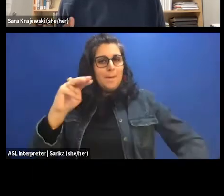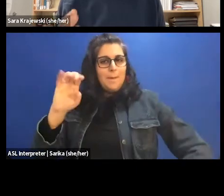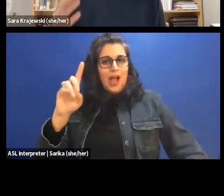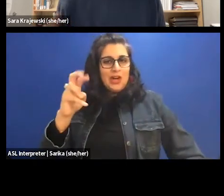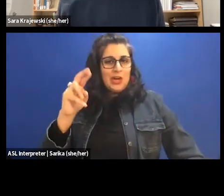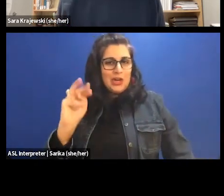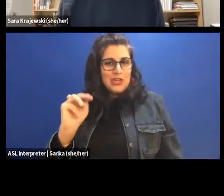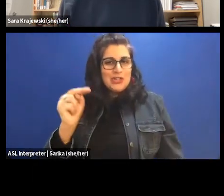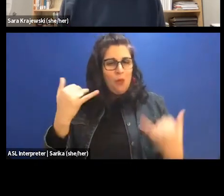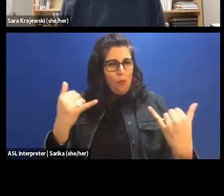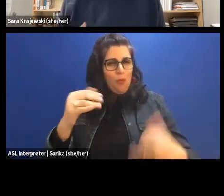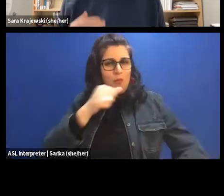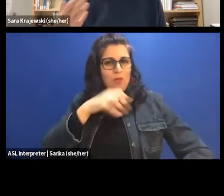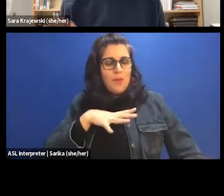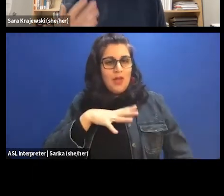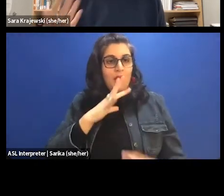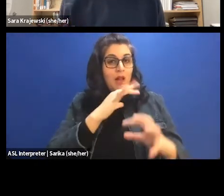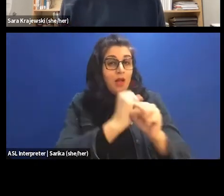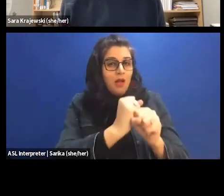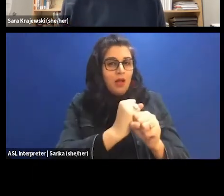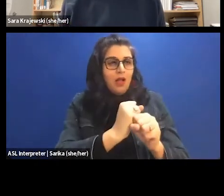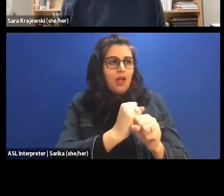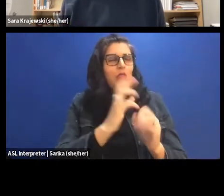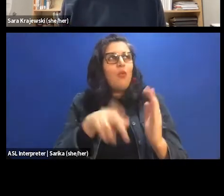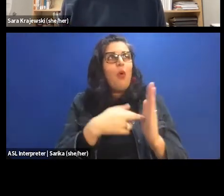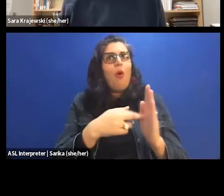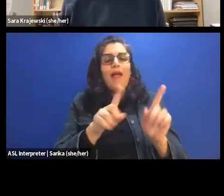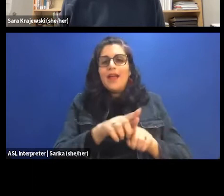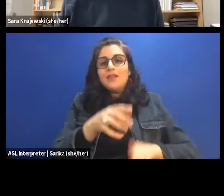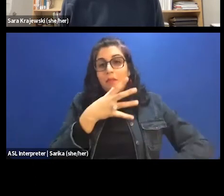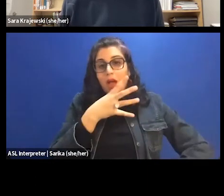to, but still at odds with the role of being a mother.